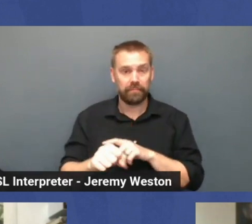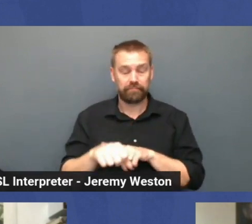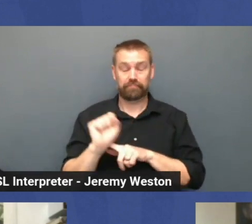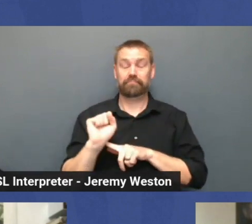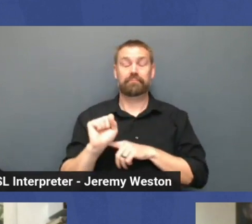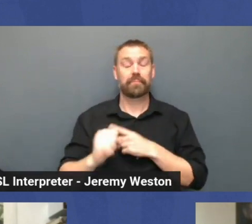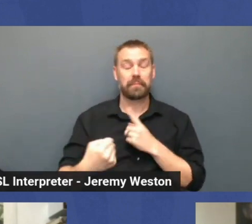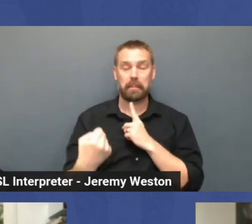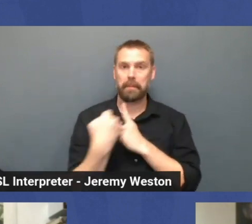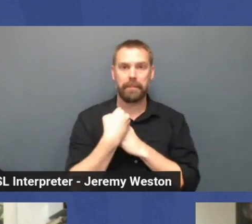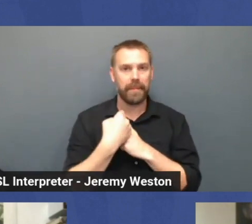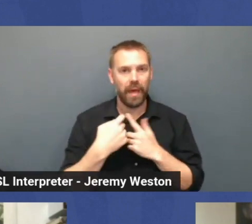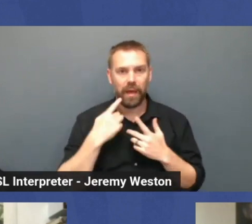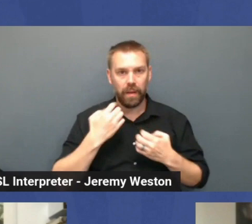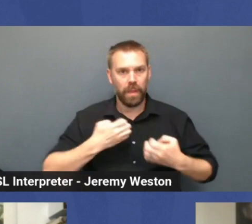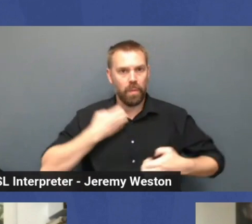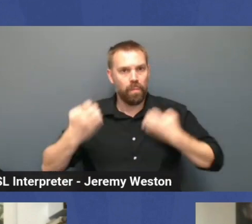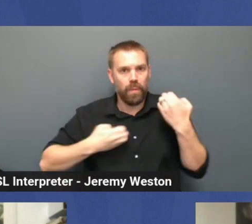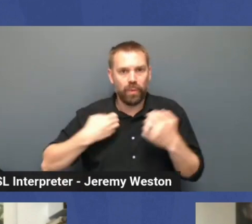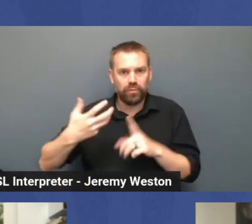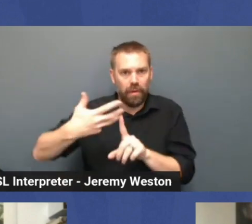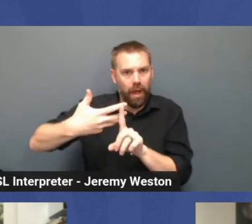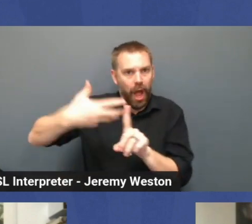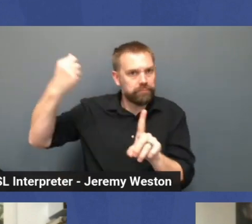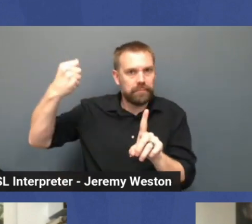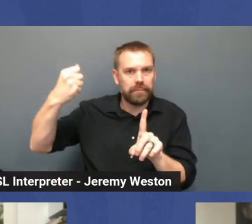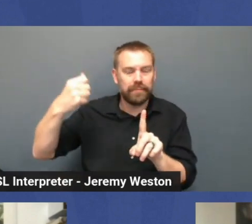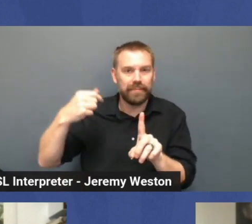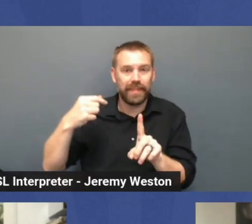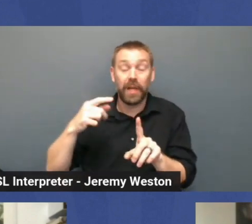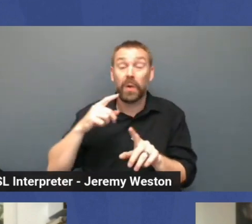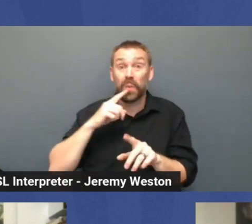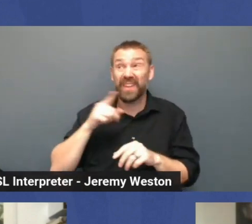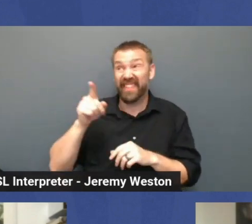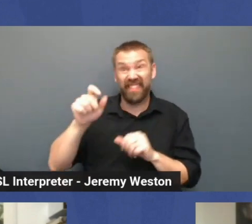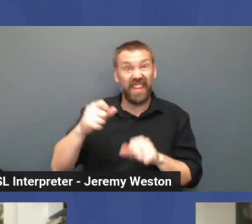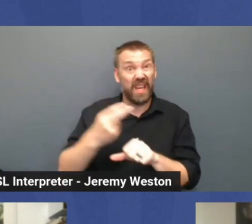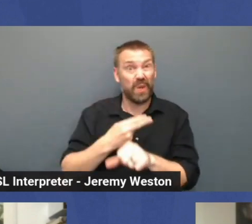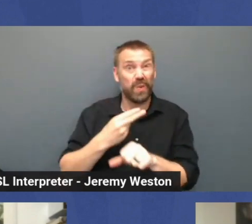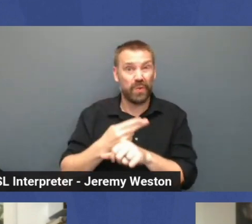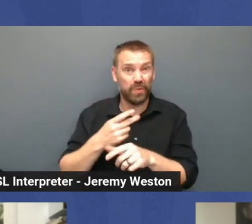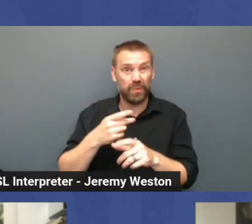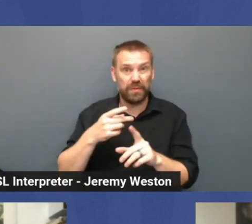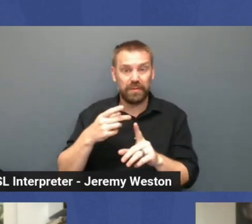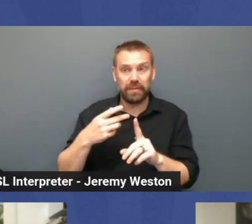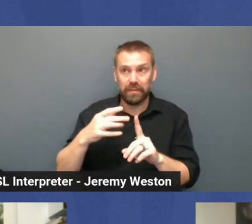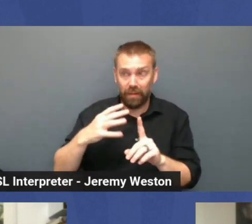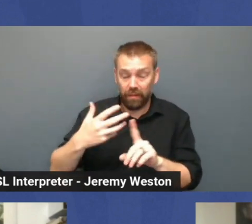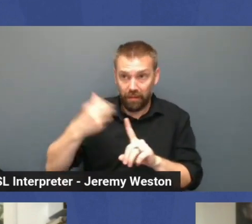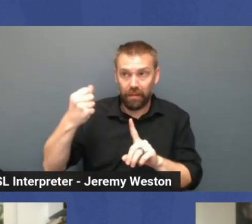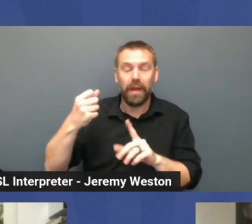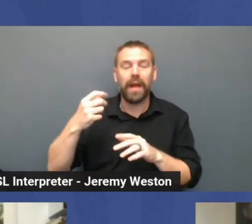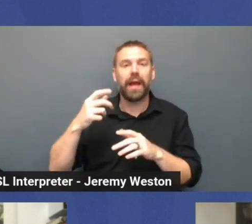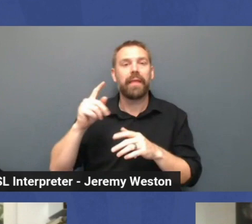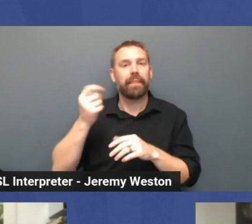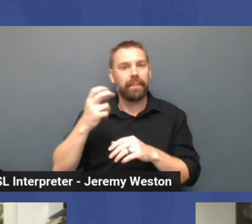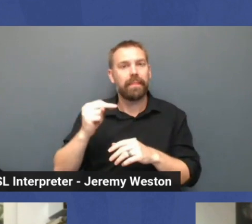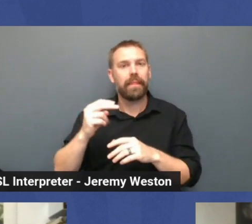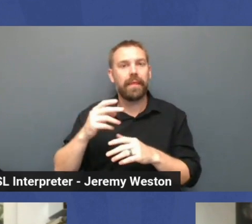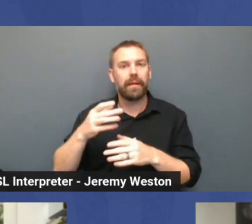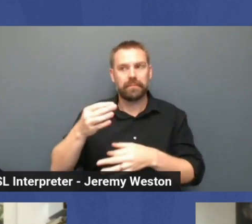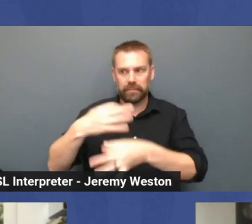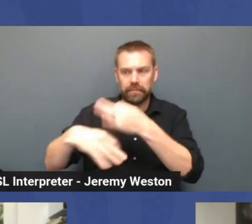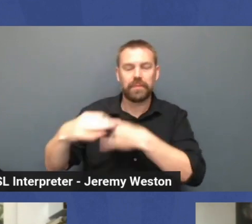takes on individuals so that they can really use that as a weapon to fight harder. Because,